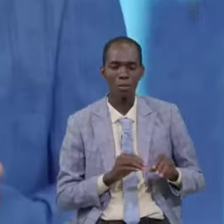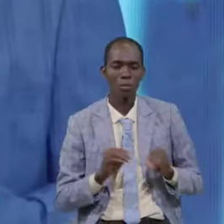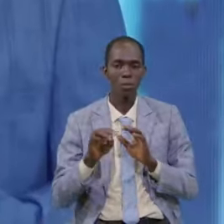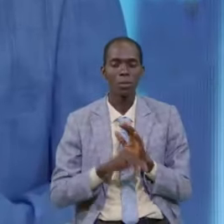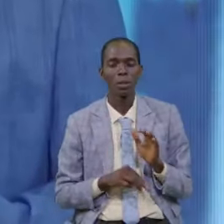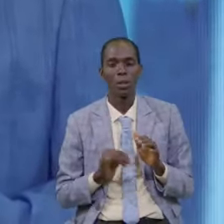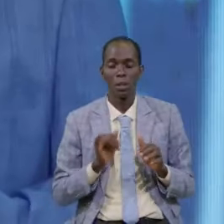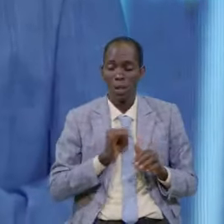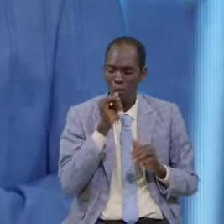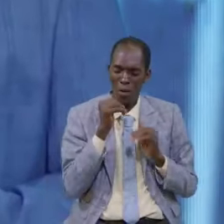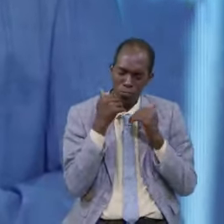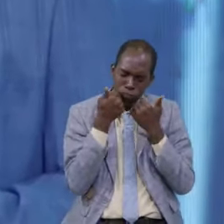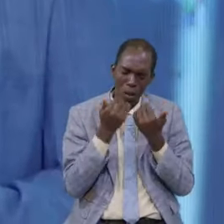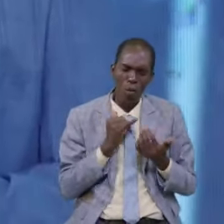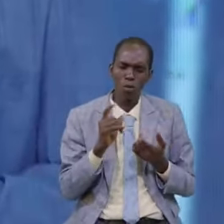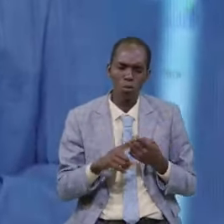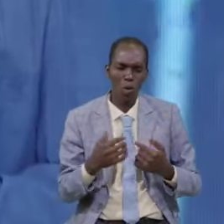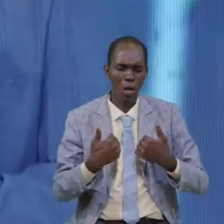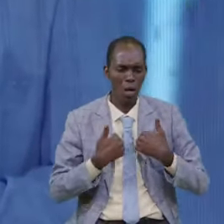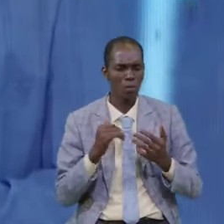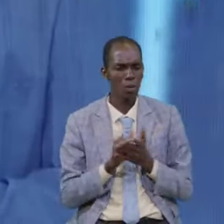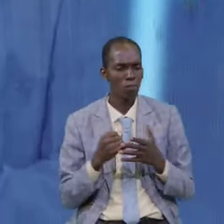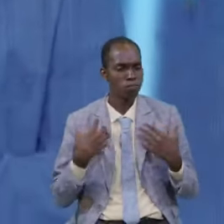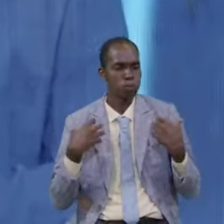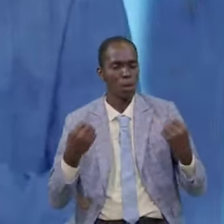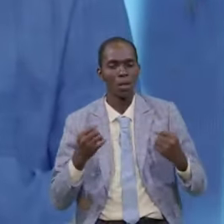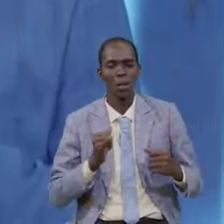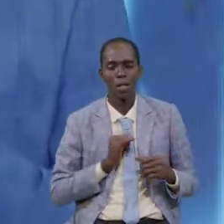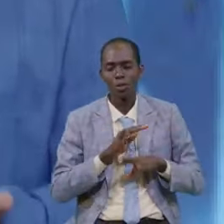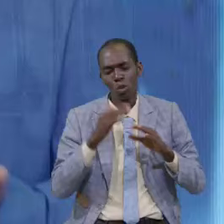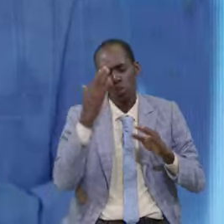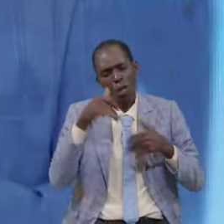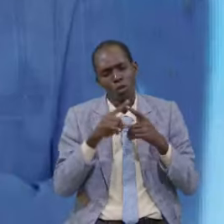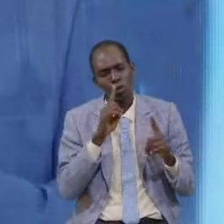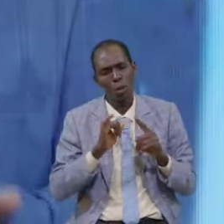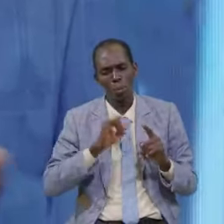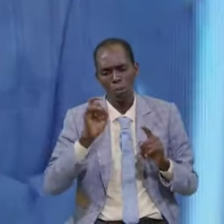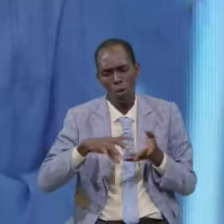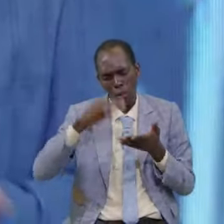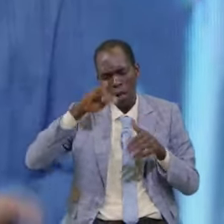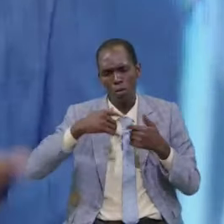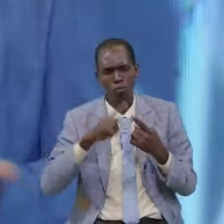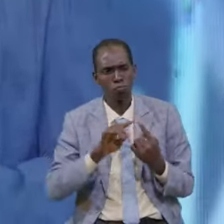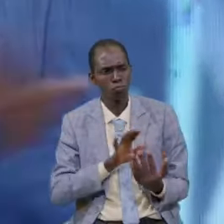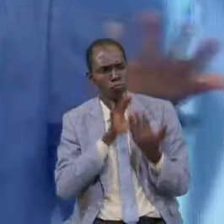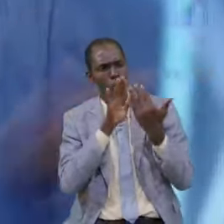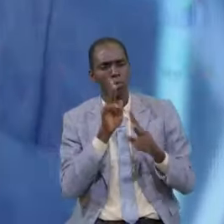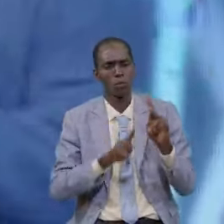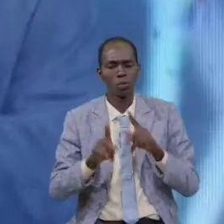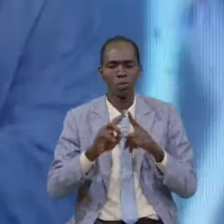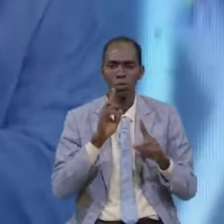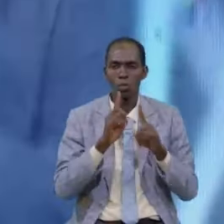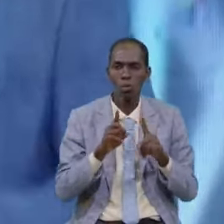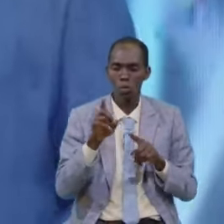courageous. I'm an introvert. I want to be an extrovert. Then you increase your connection and your contact, interaction